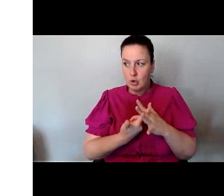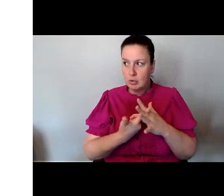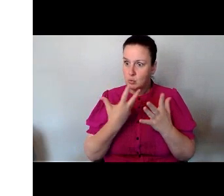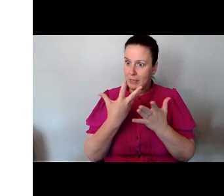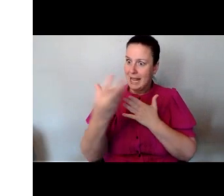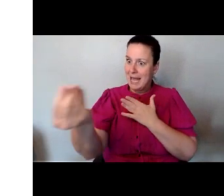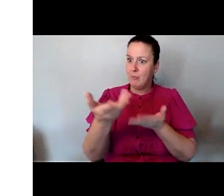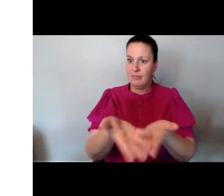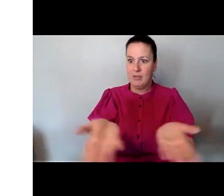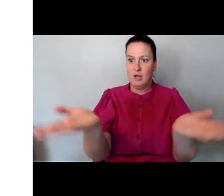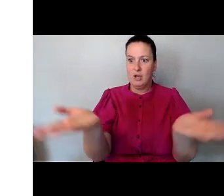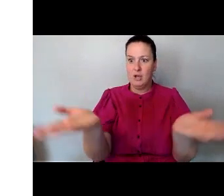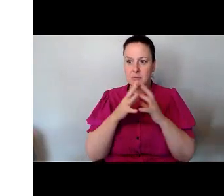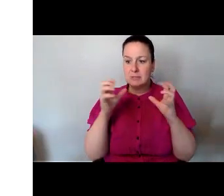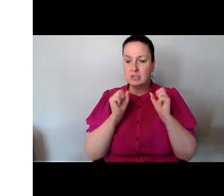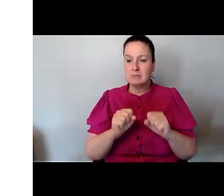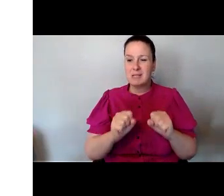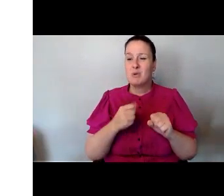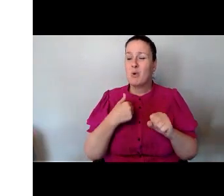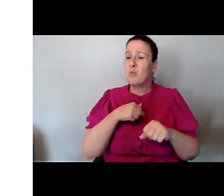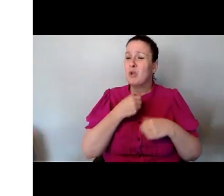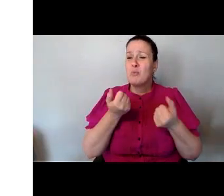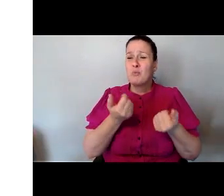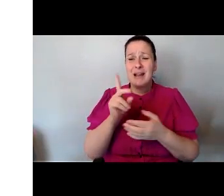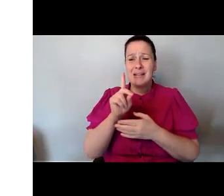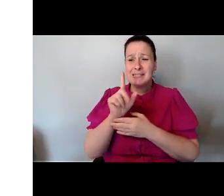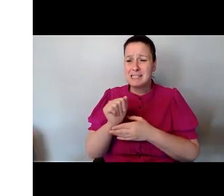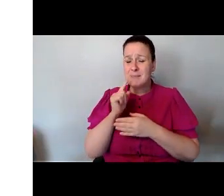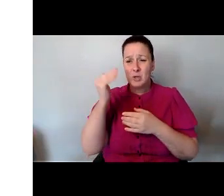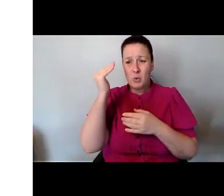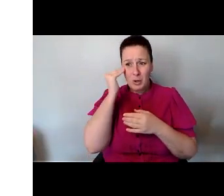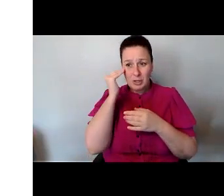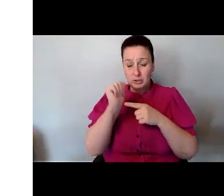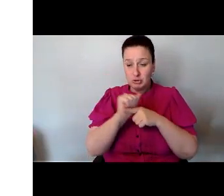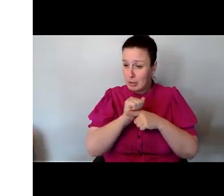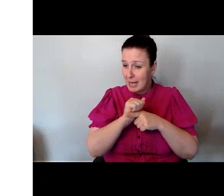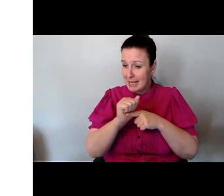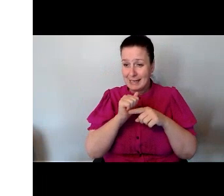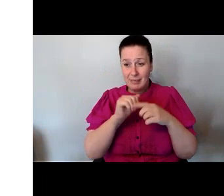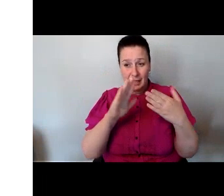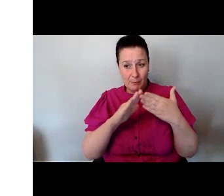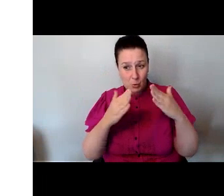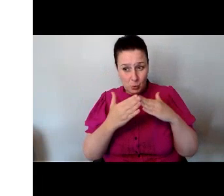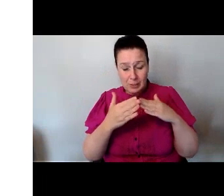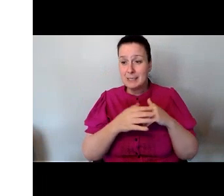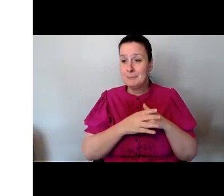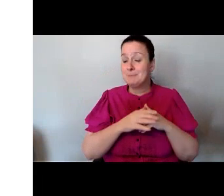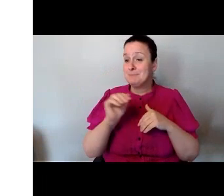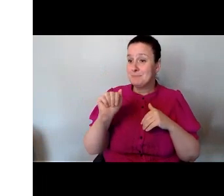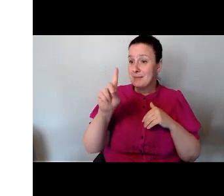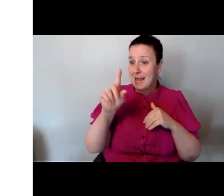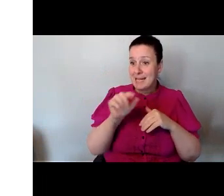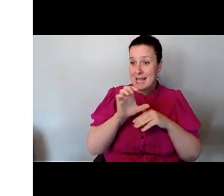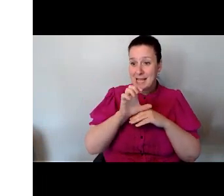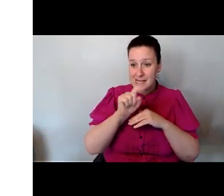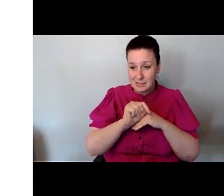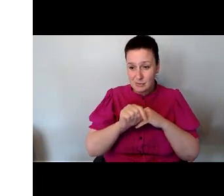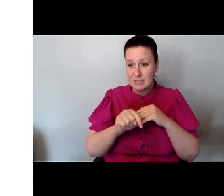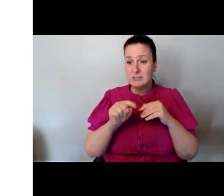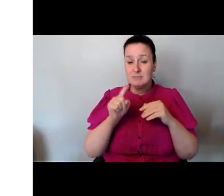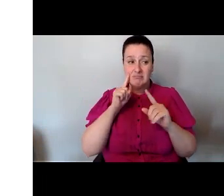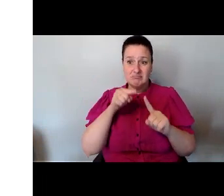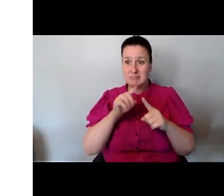as possible. We are providing disability awareness training in the community, ADA consultations to businesses,